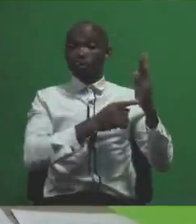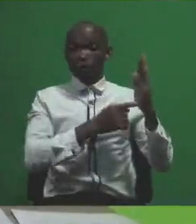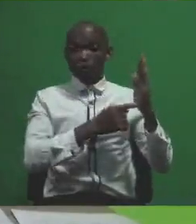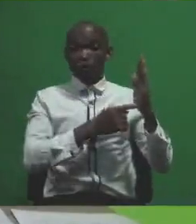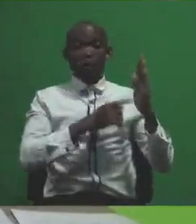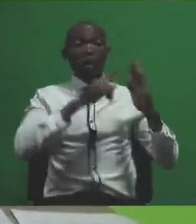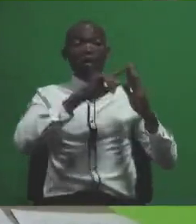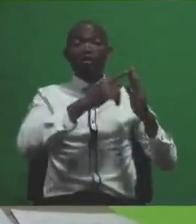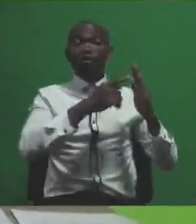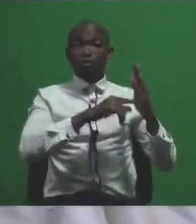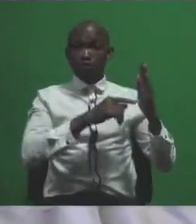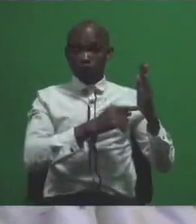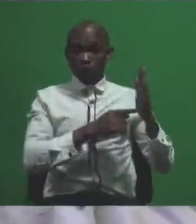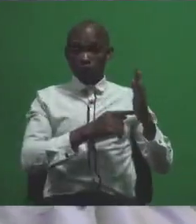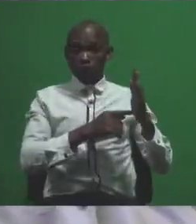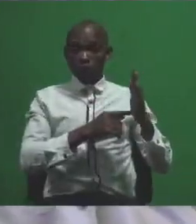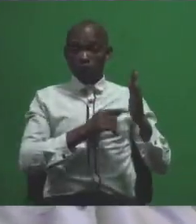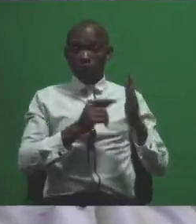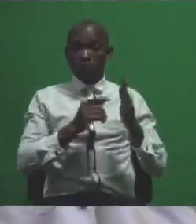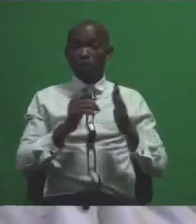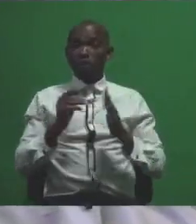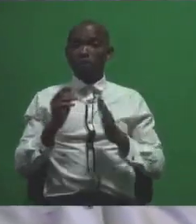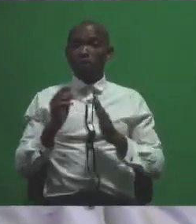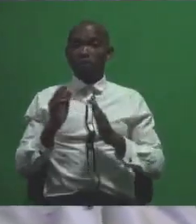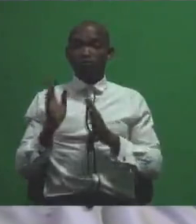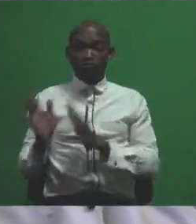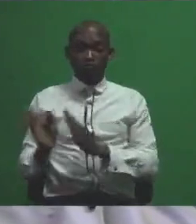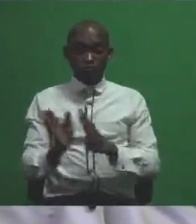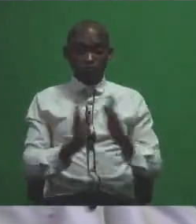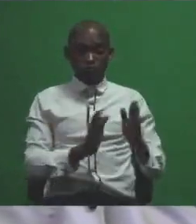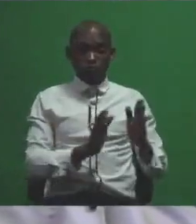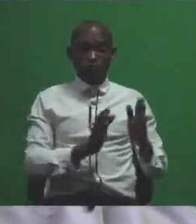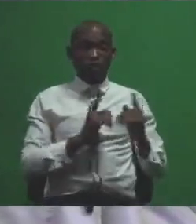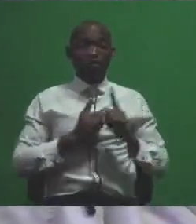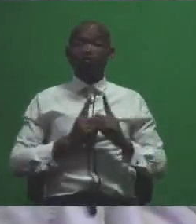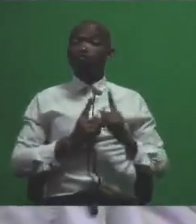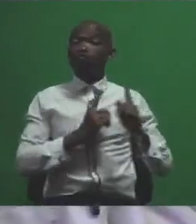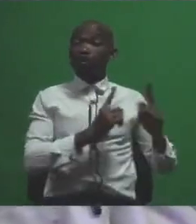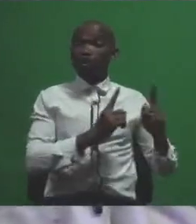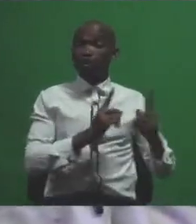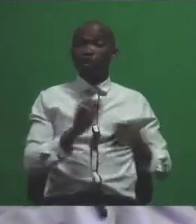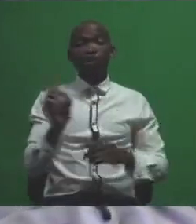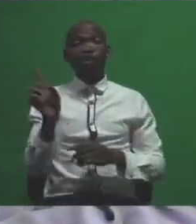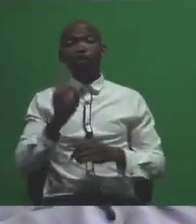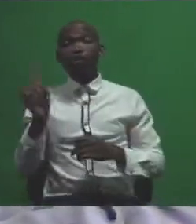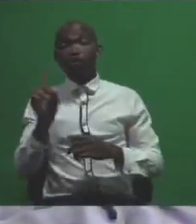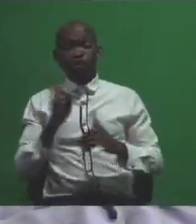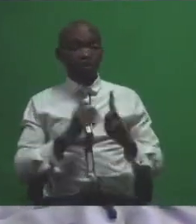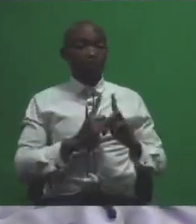rules are procedure to follow or not